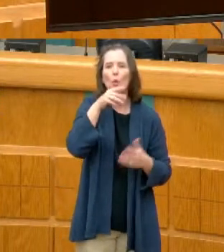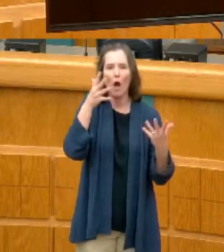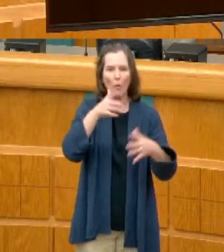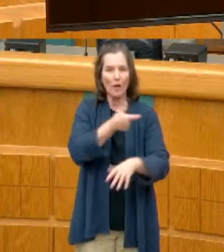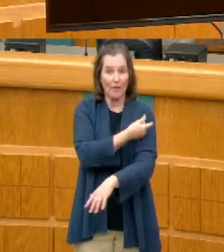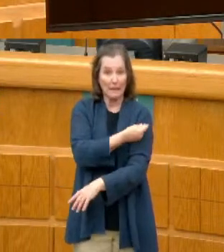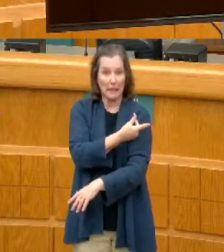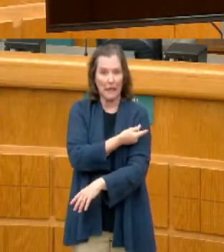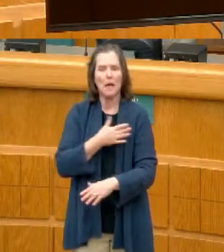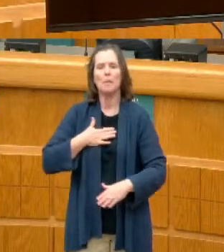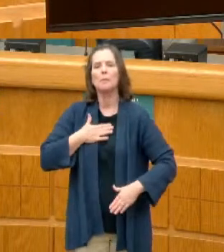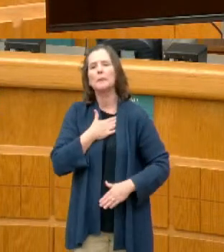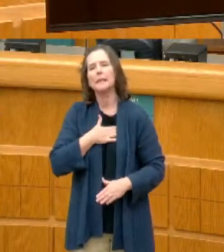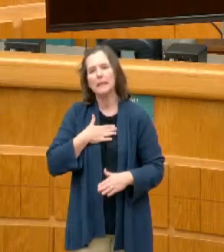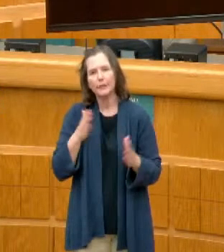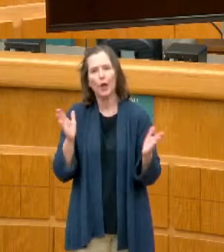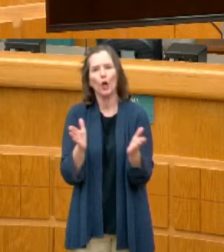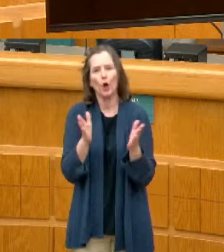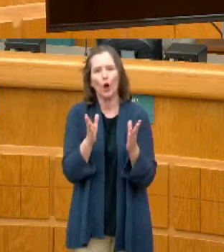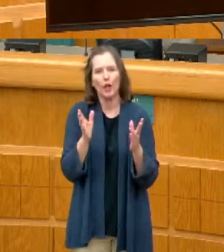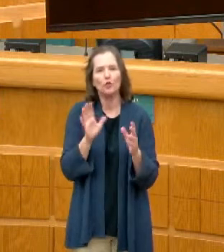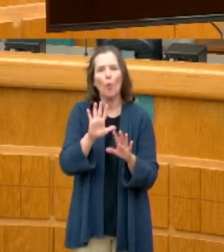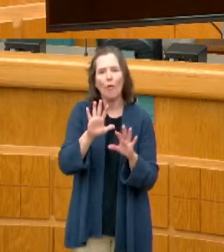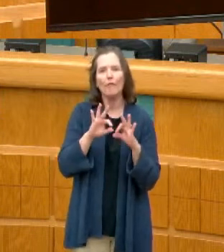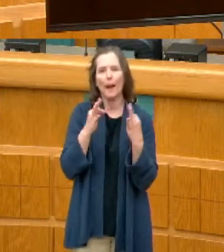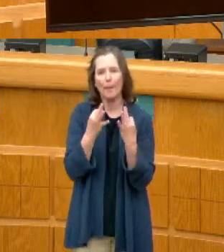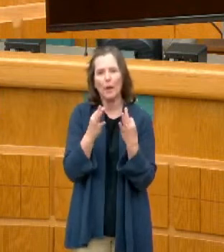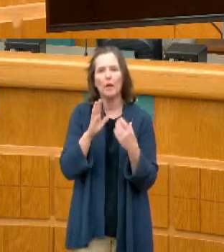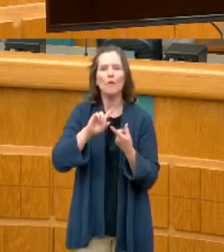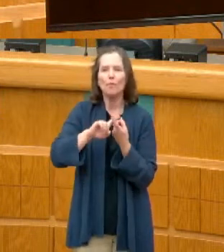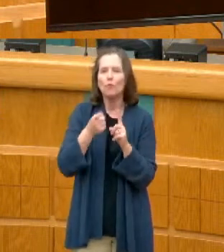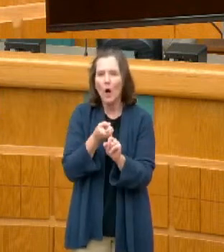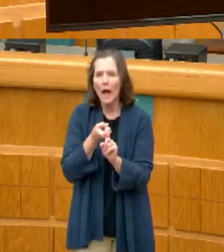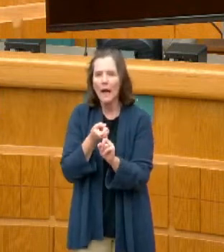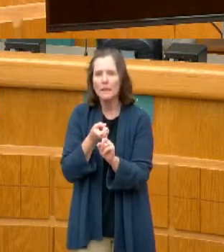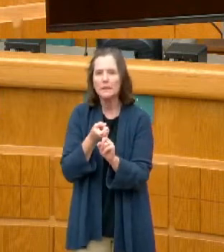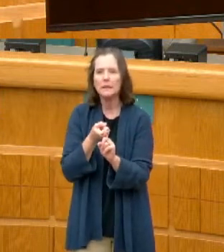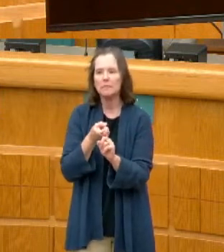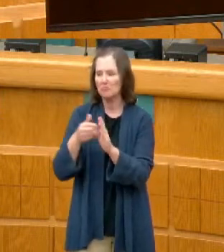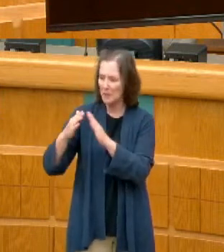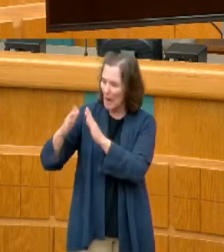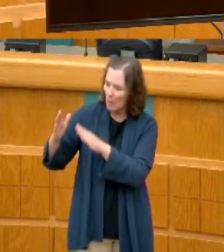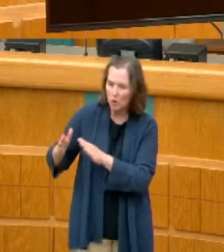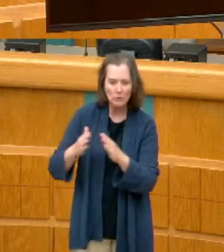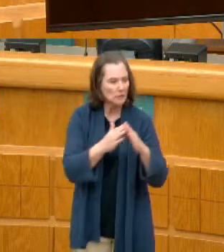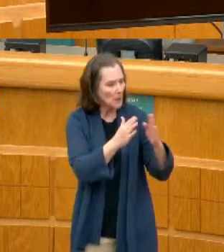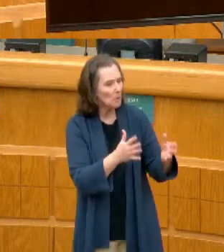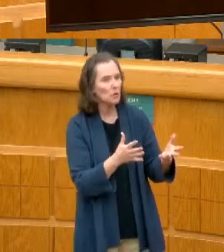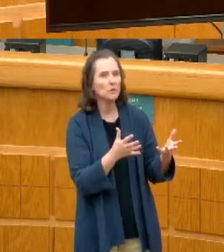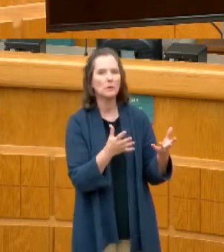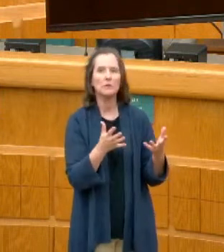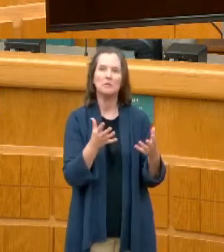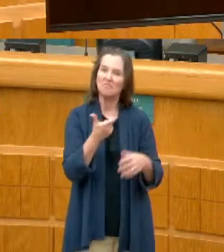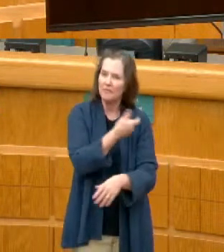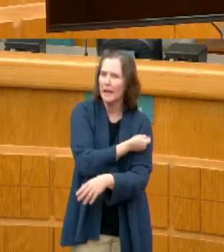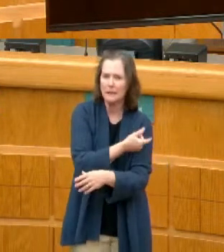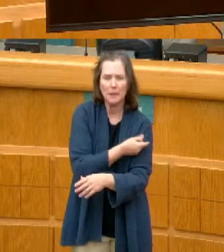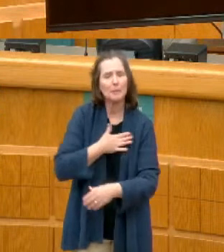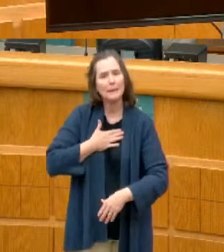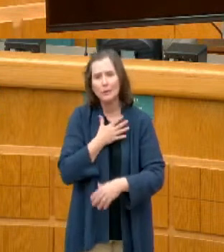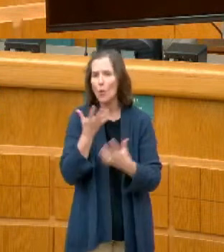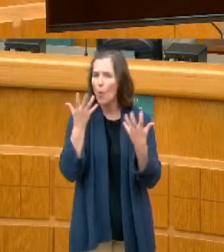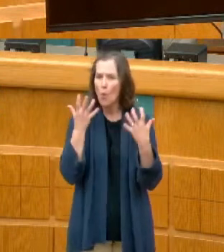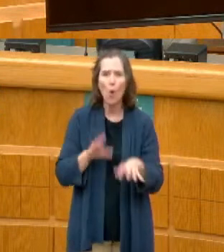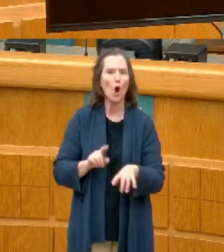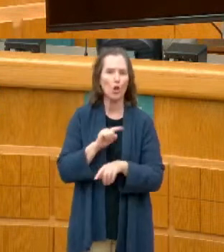We're here for you, but we don't really want to see you, our neighbors, our loved ones in our hospitals. So again, as everybody